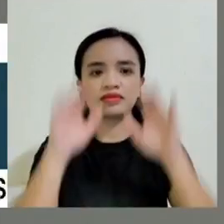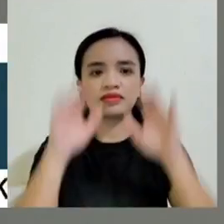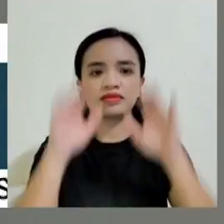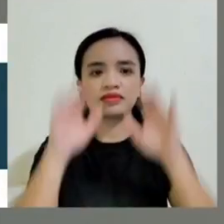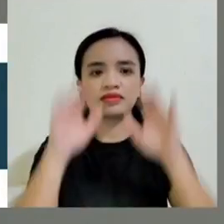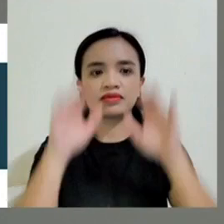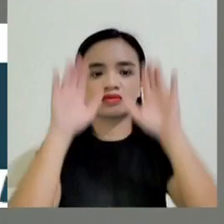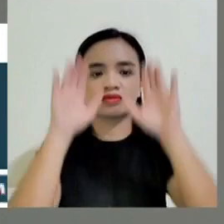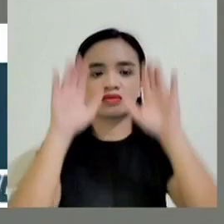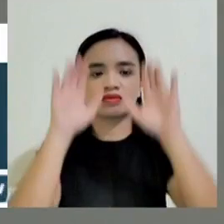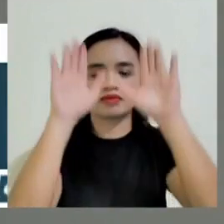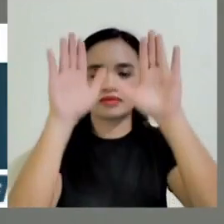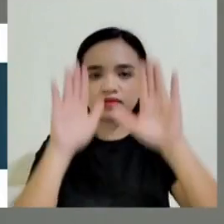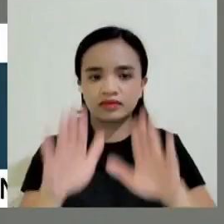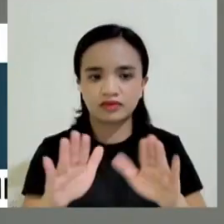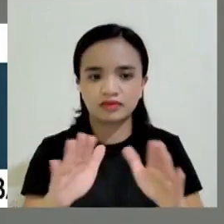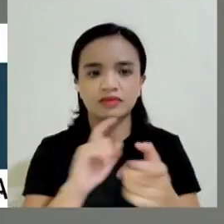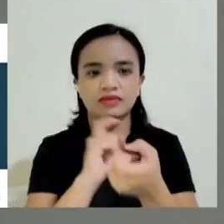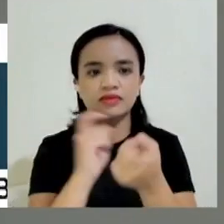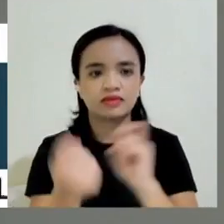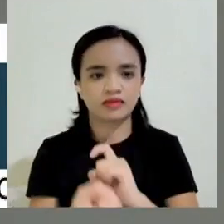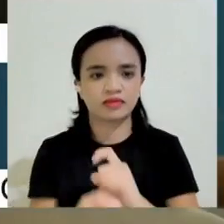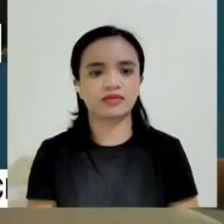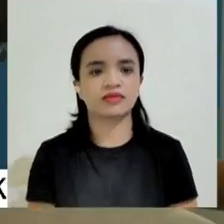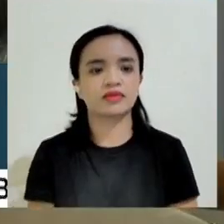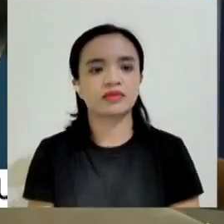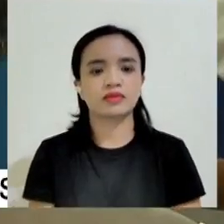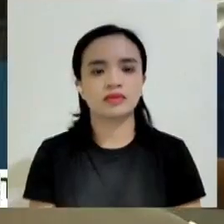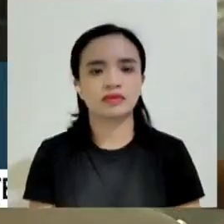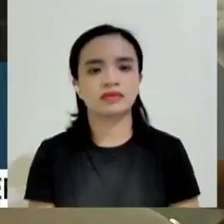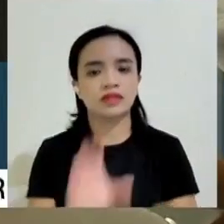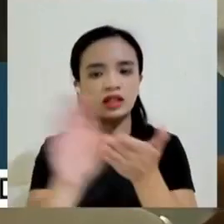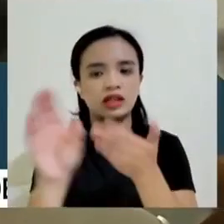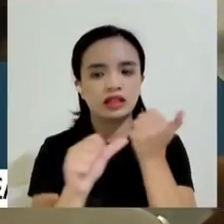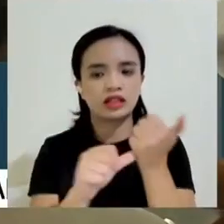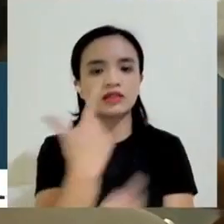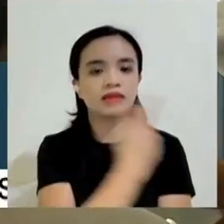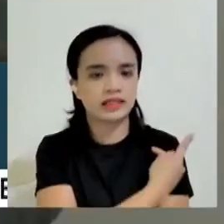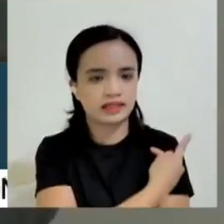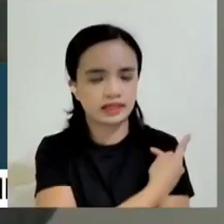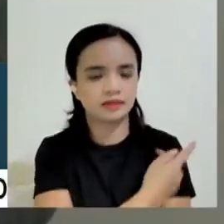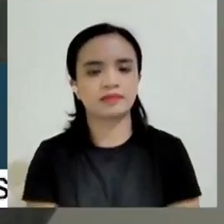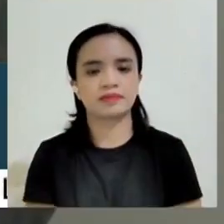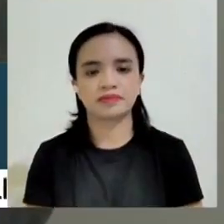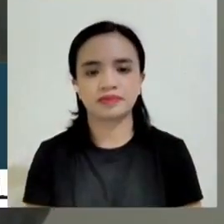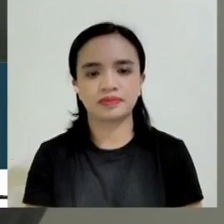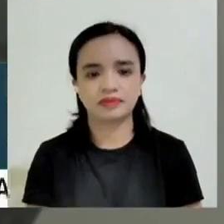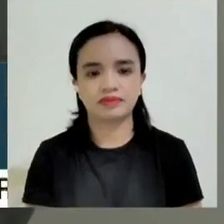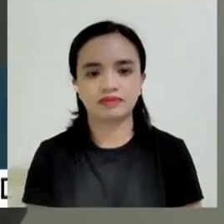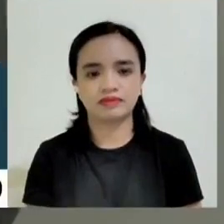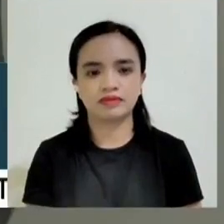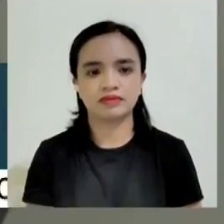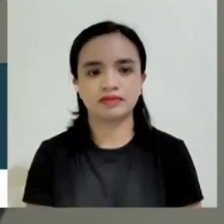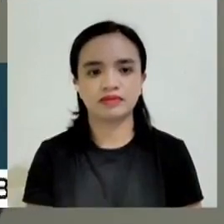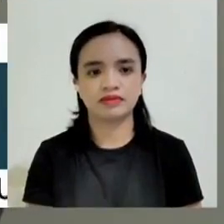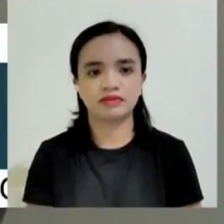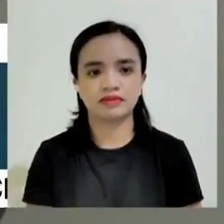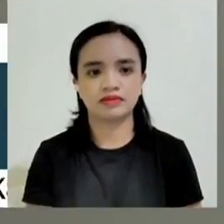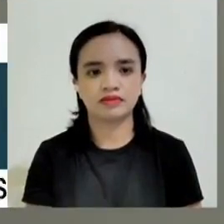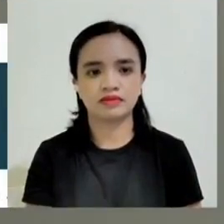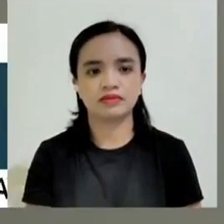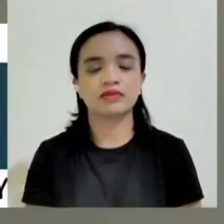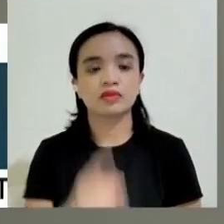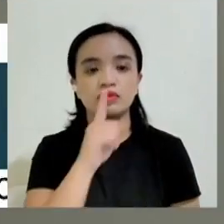openings, financial aid, and vaccine distribution. Or in news. Whether I'm sharing a heartwarming human